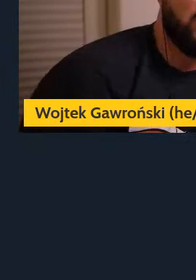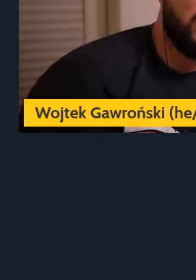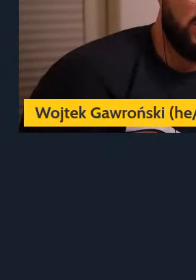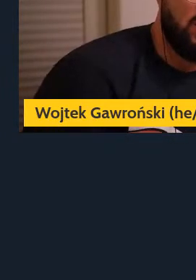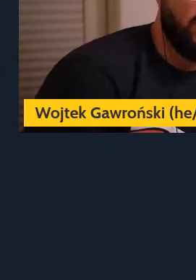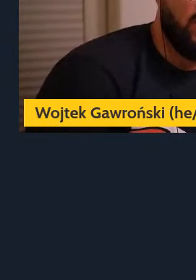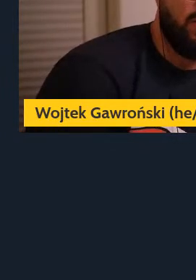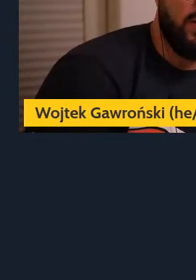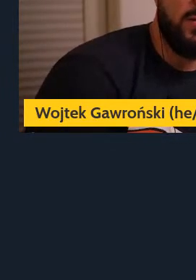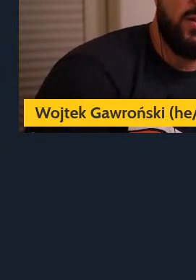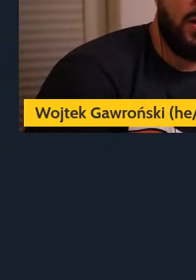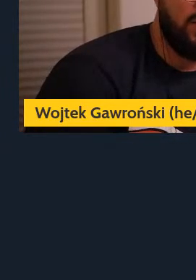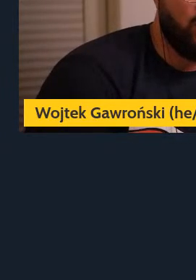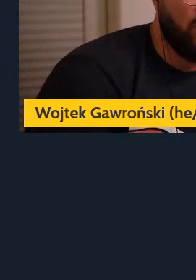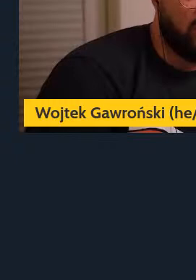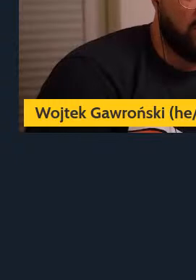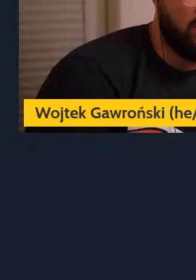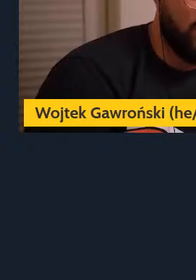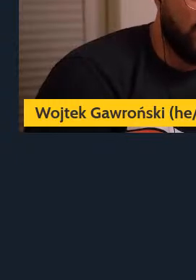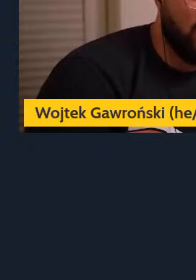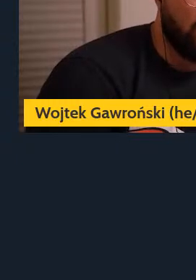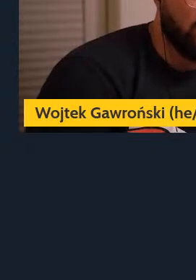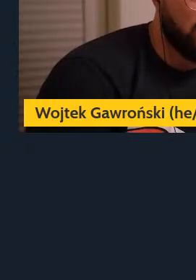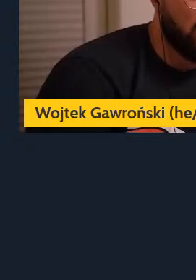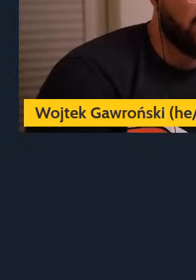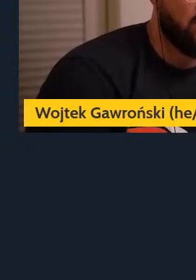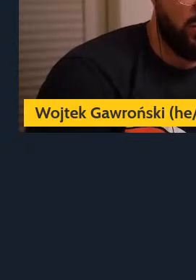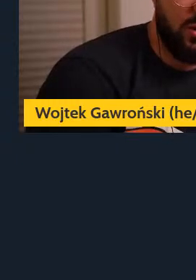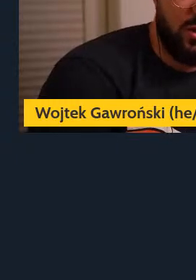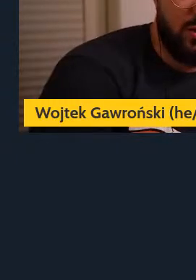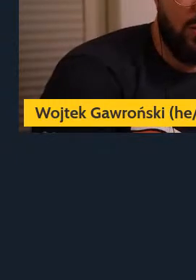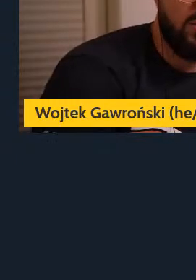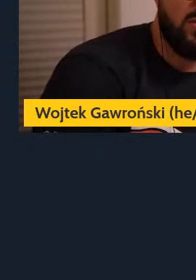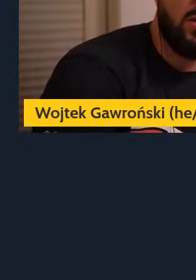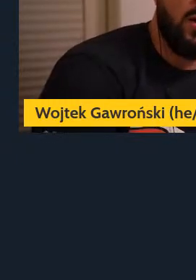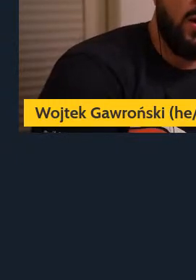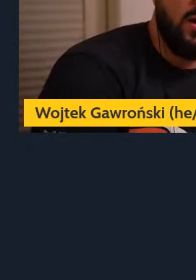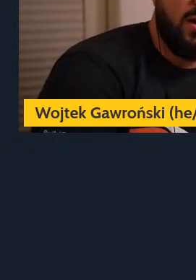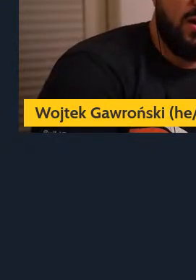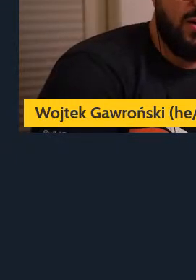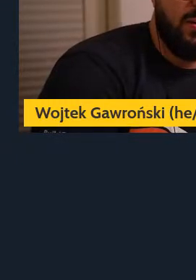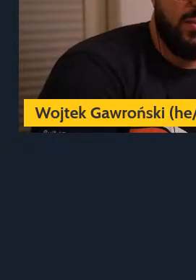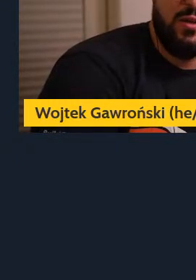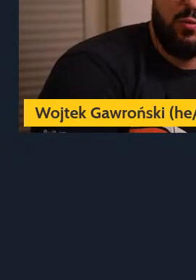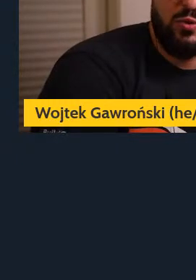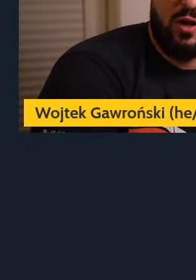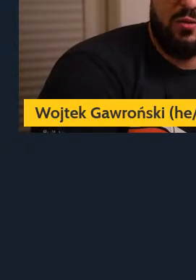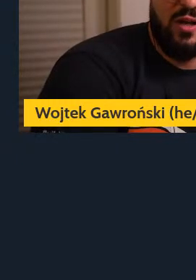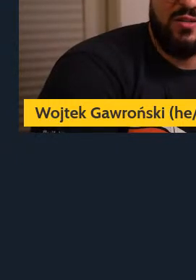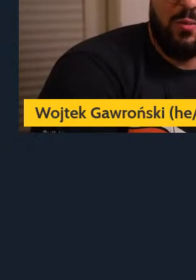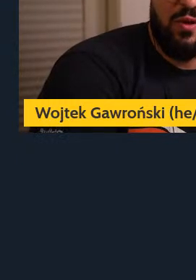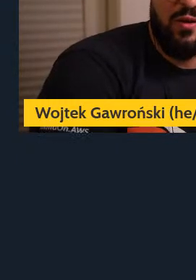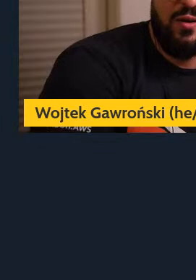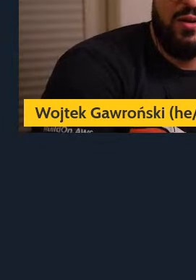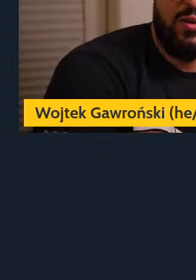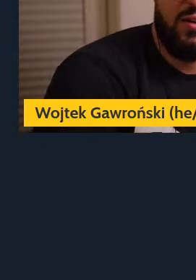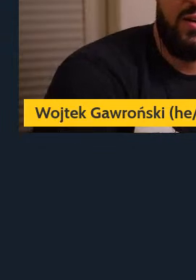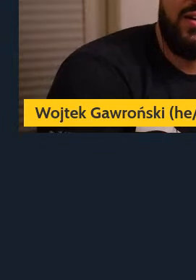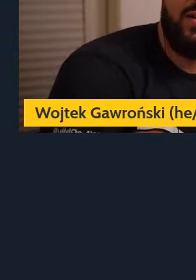This was a great event, and we are very close to the keynote. Andra, would you like to add